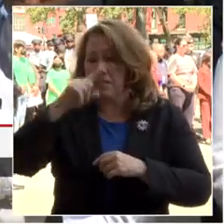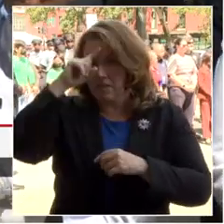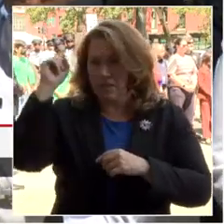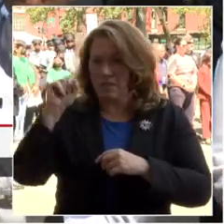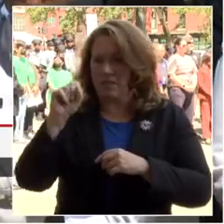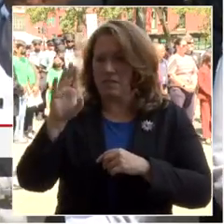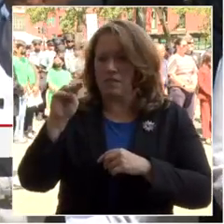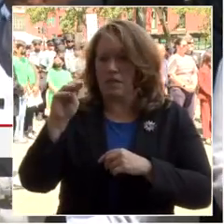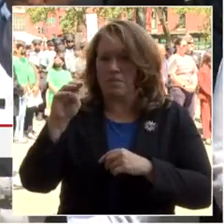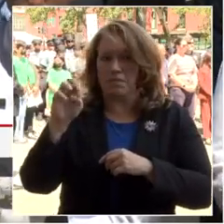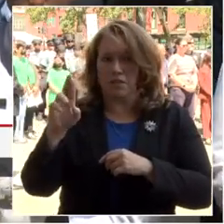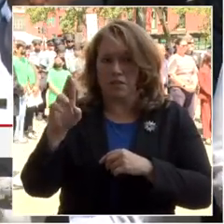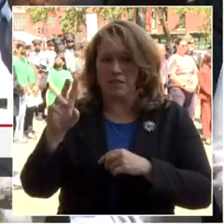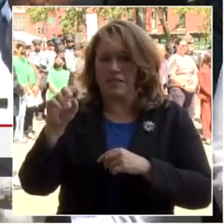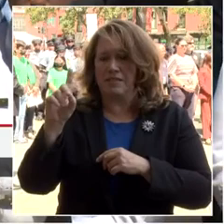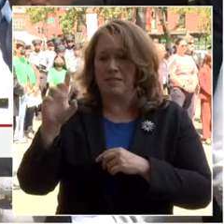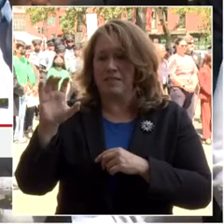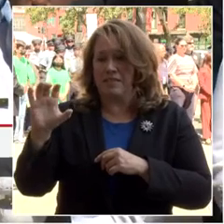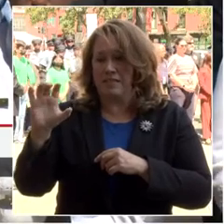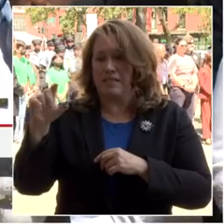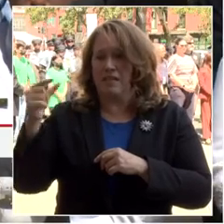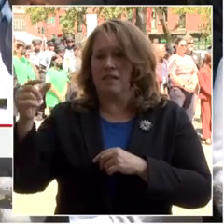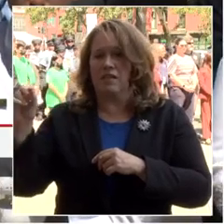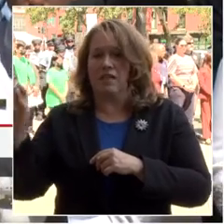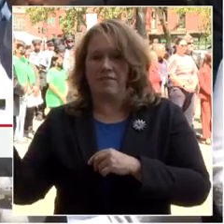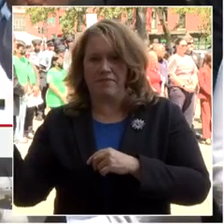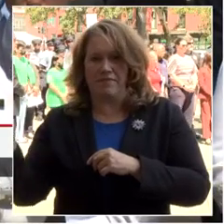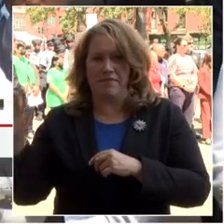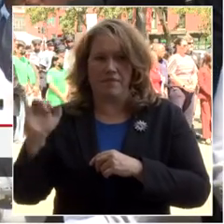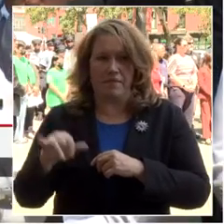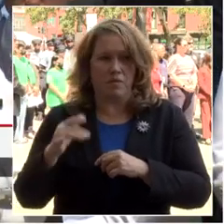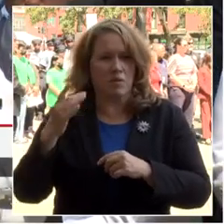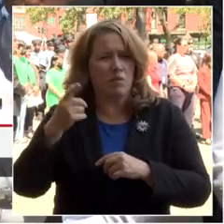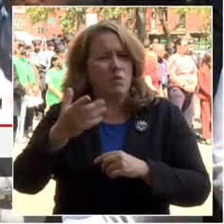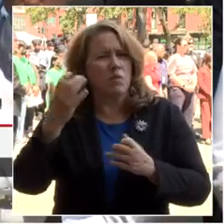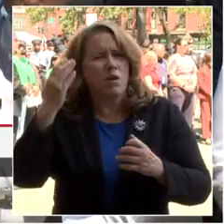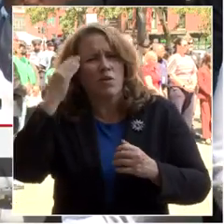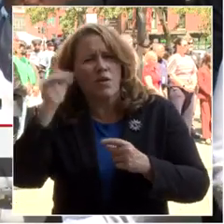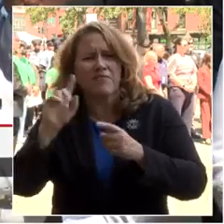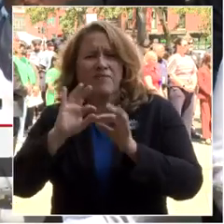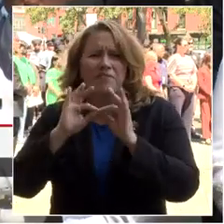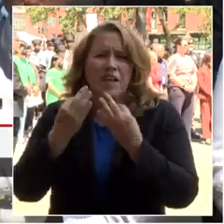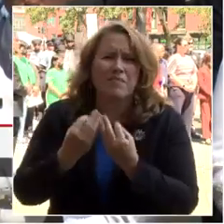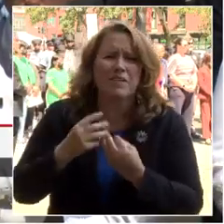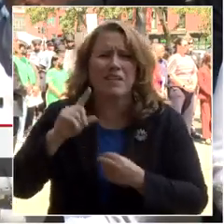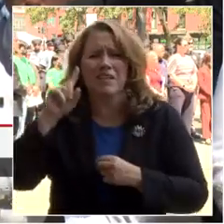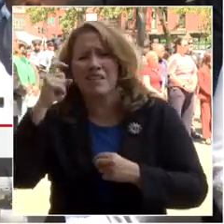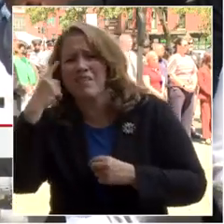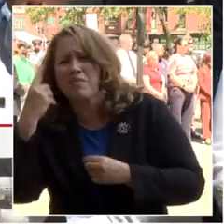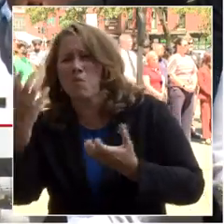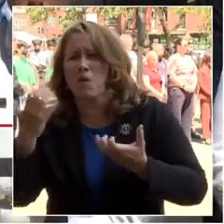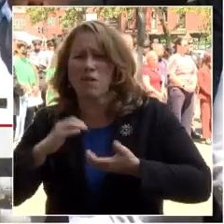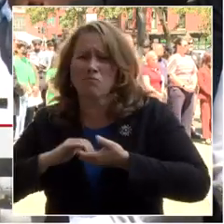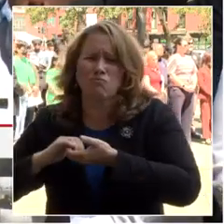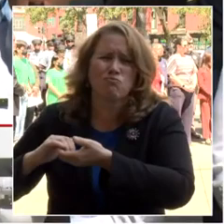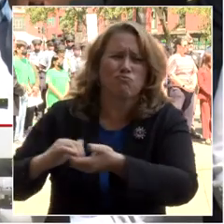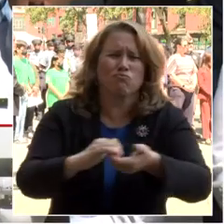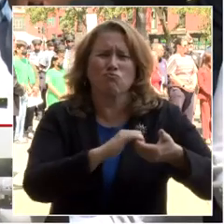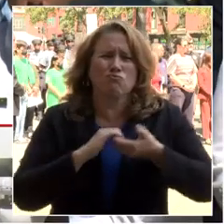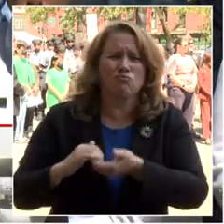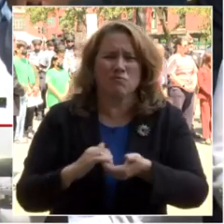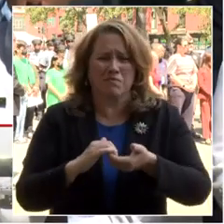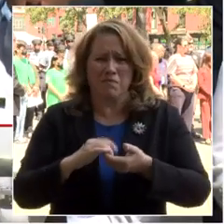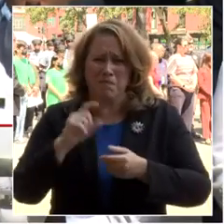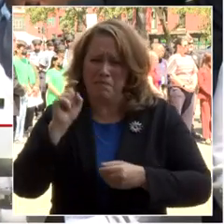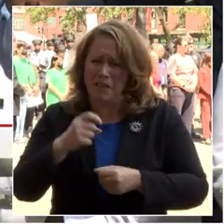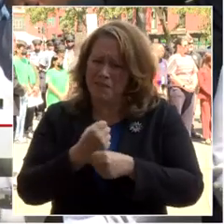Summer.dc.gov. So we know when families and the government work together, we can ensure that